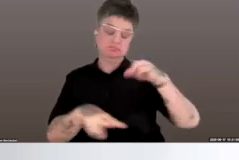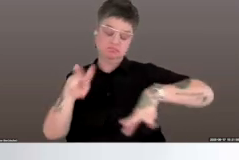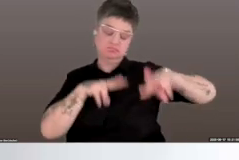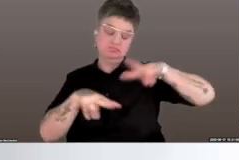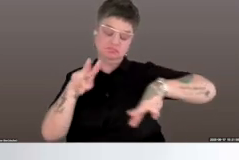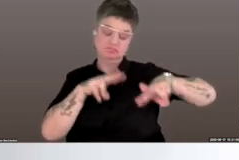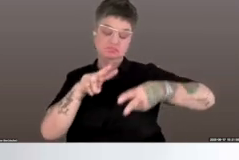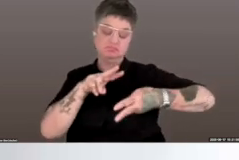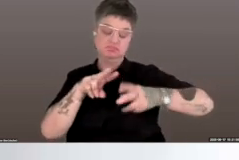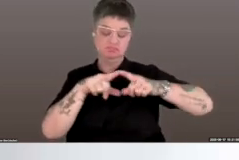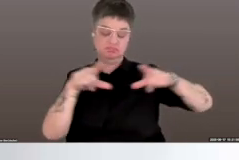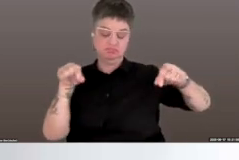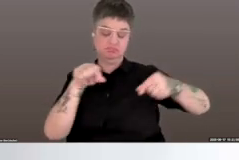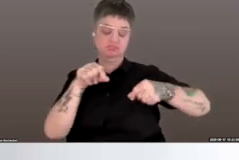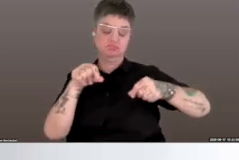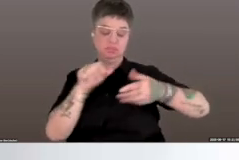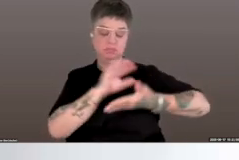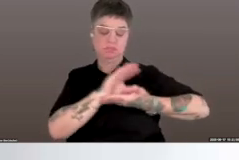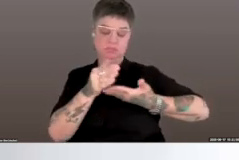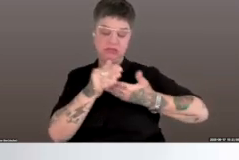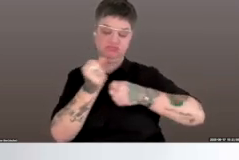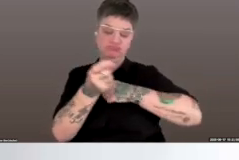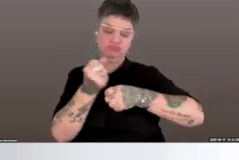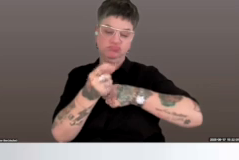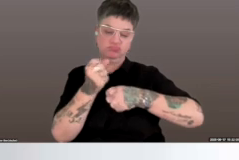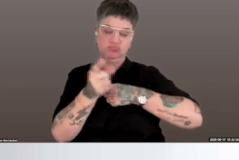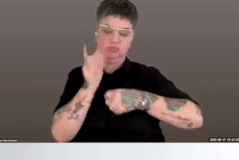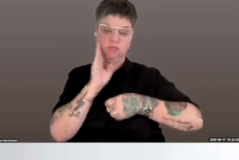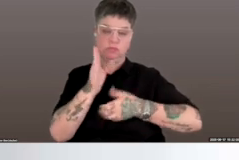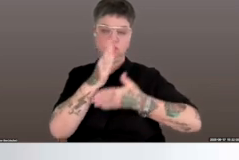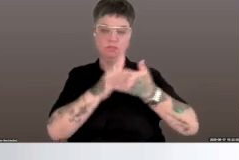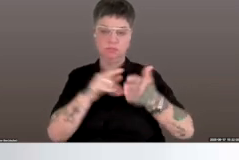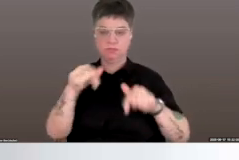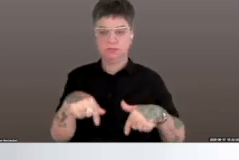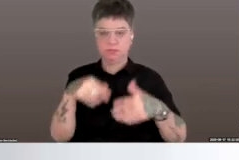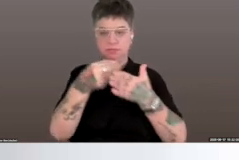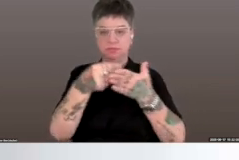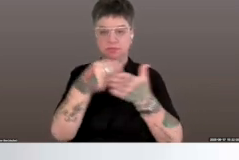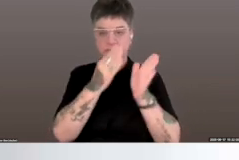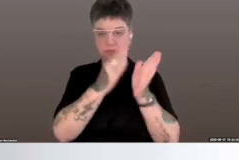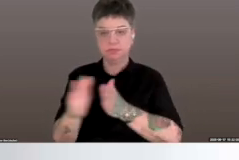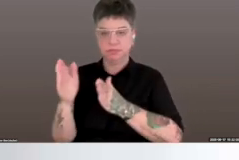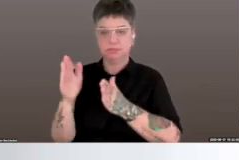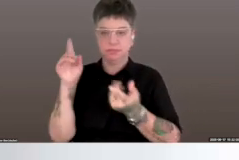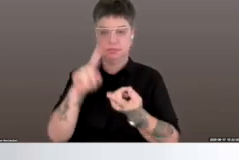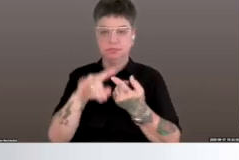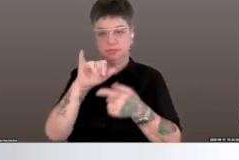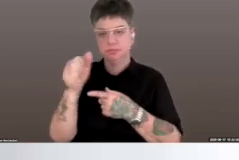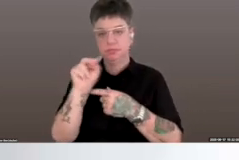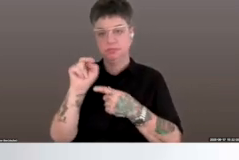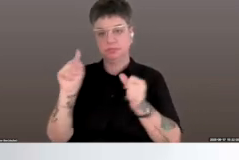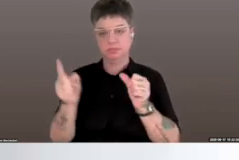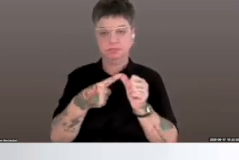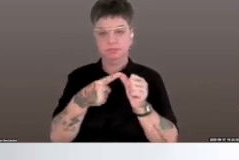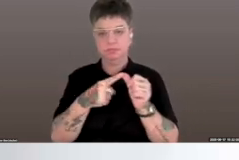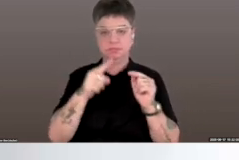amounts on an annual basis, and so part of that will be a part of this funding plan cycle for January 1st. So there will be always a constant evaluation